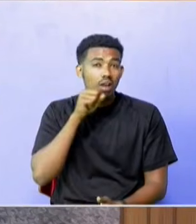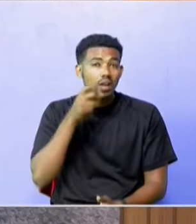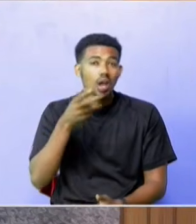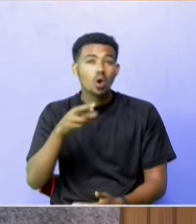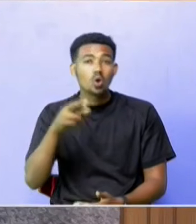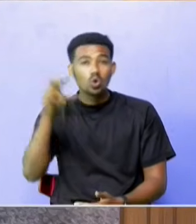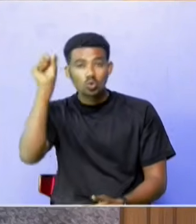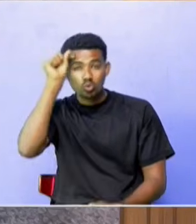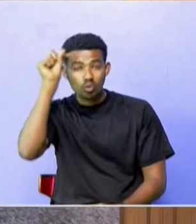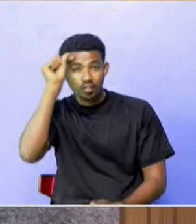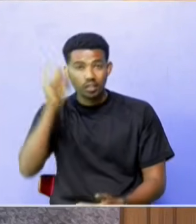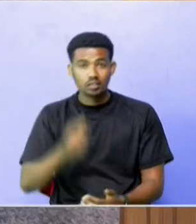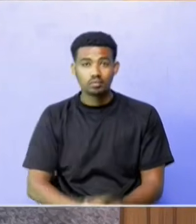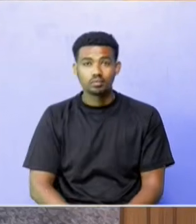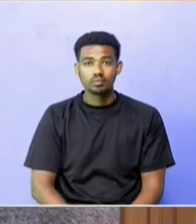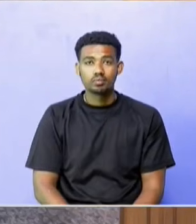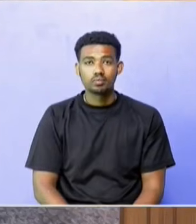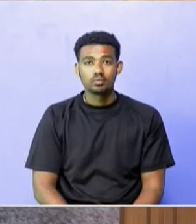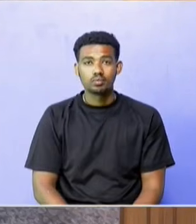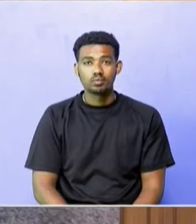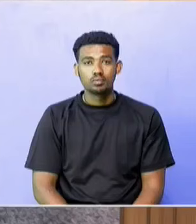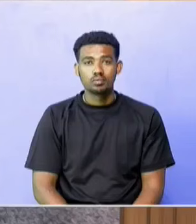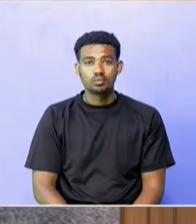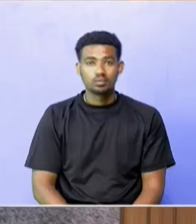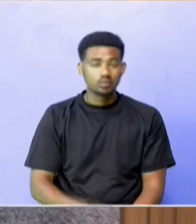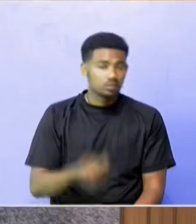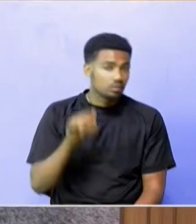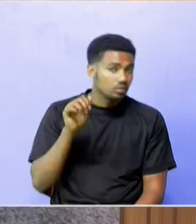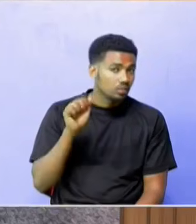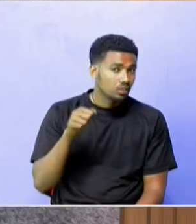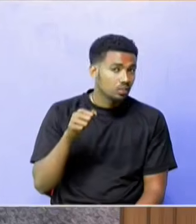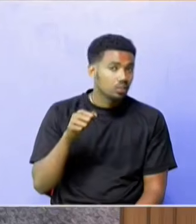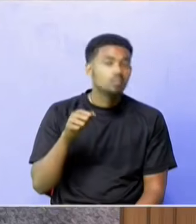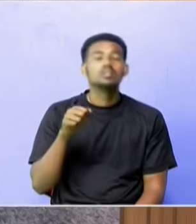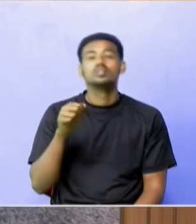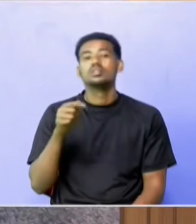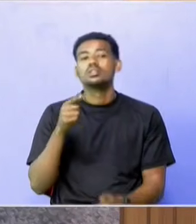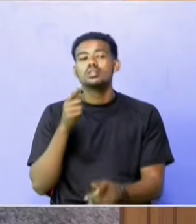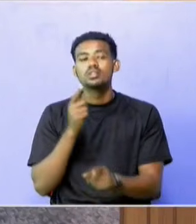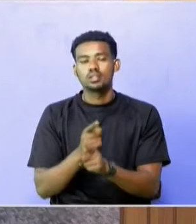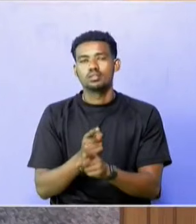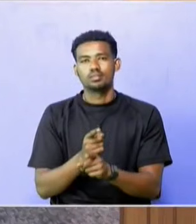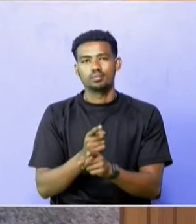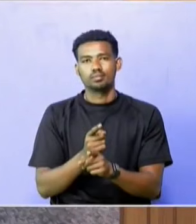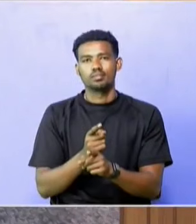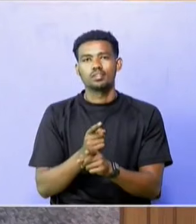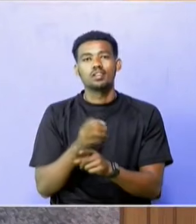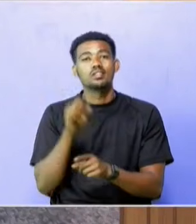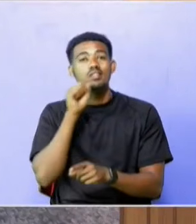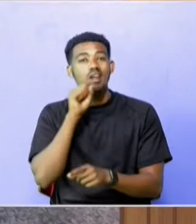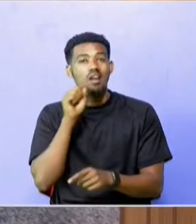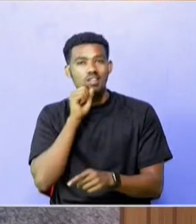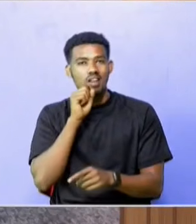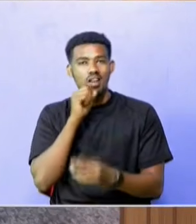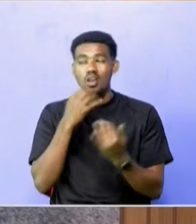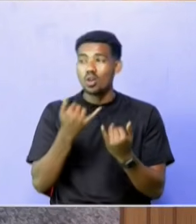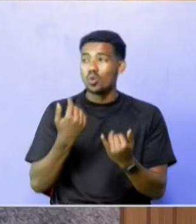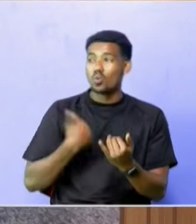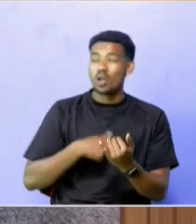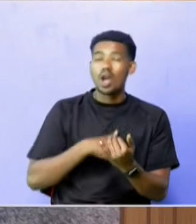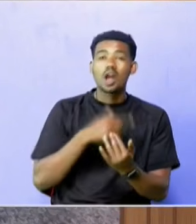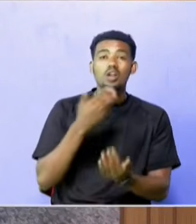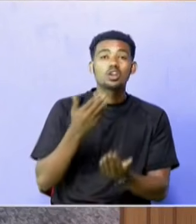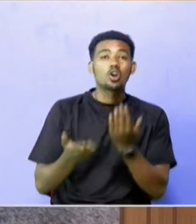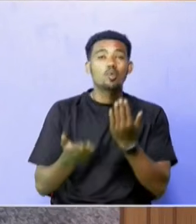Tofik? Yes? Yes? Yeah, it is what? Saada. This time, we are